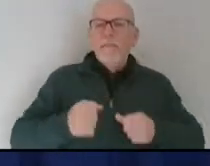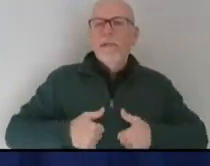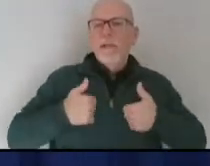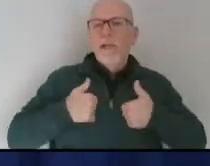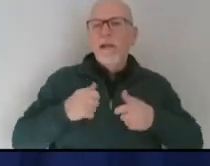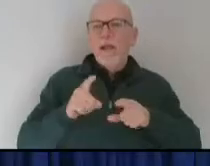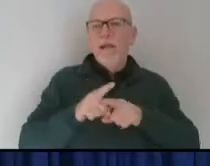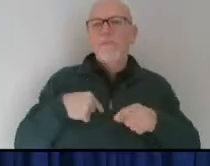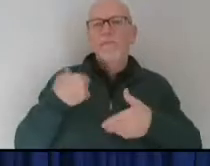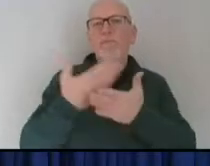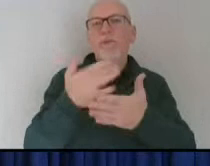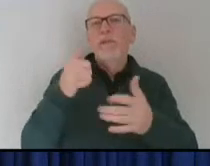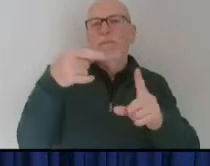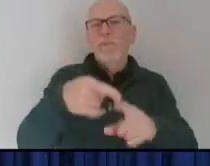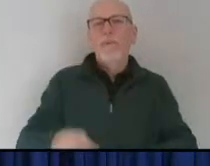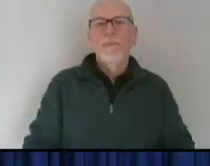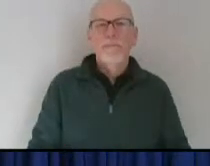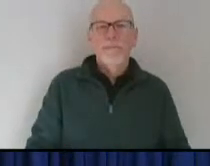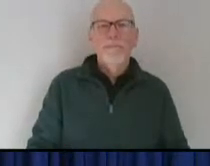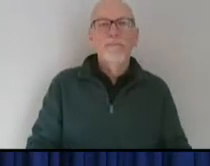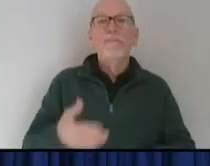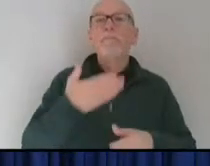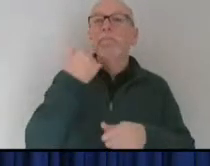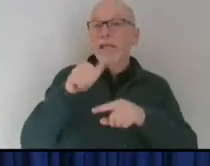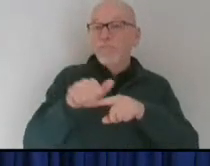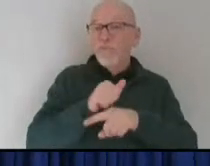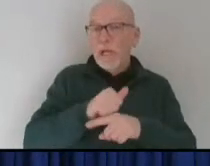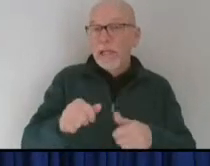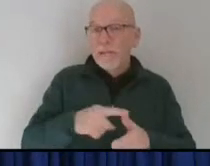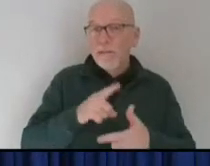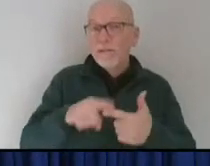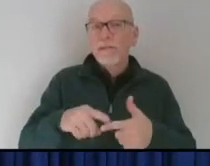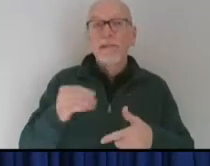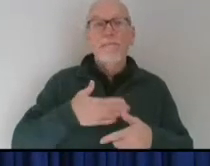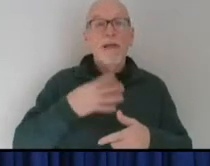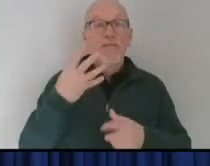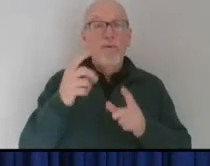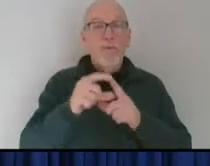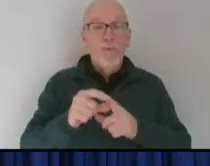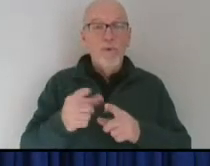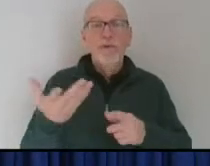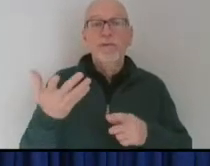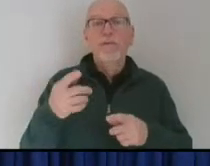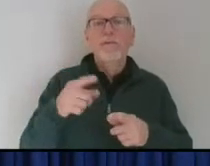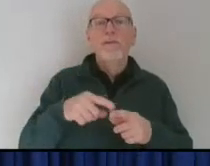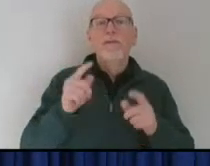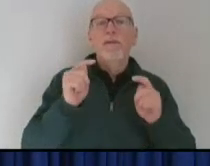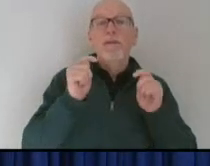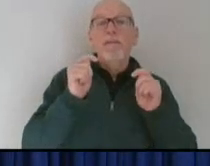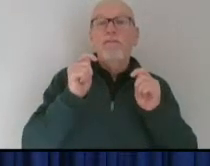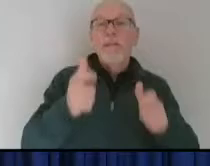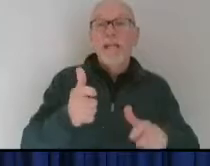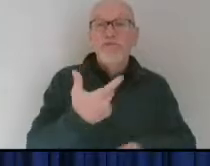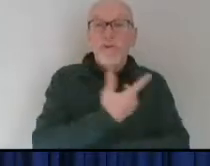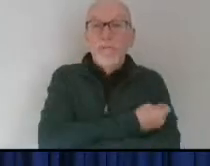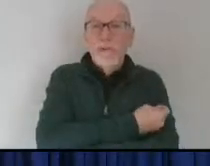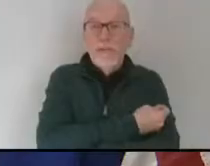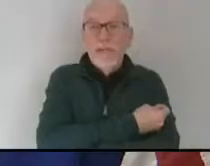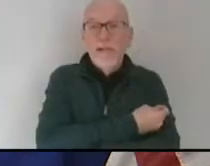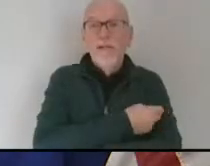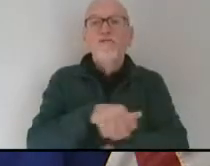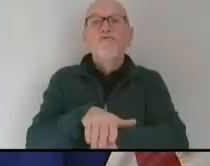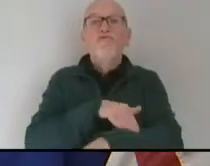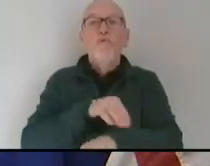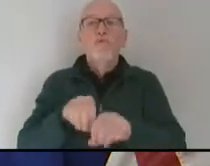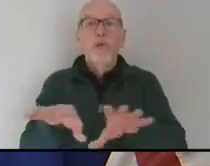we get to that point? Yeah, best practices, and then my 4 words: faster immunization, slower